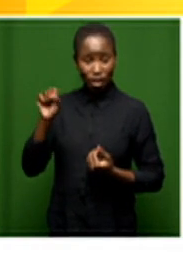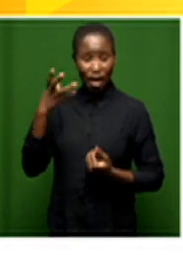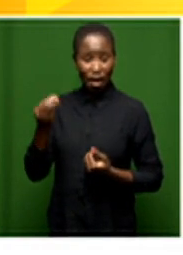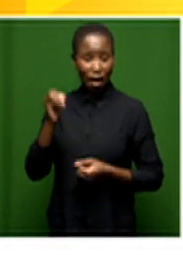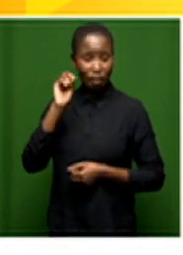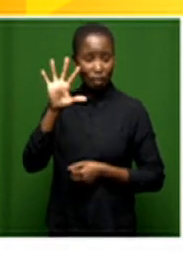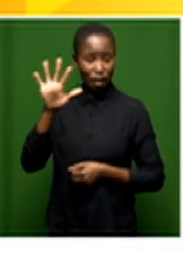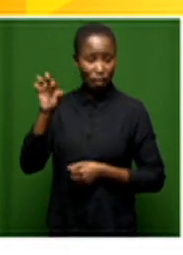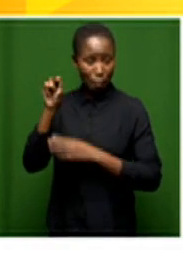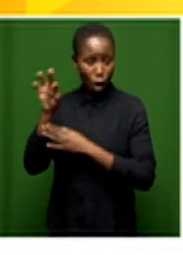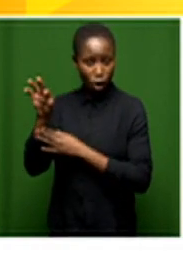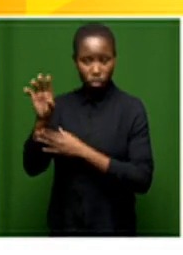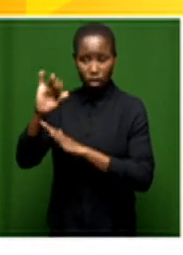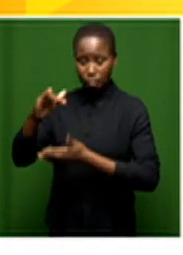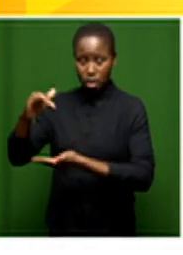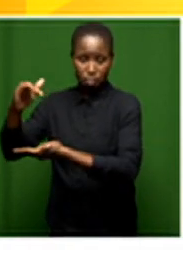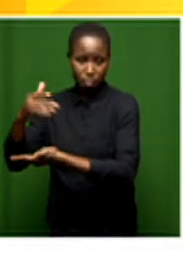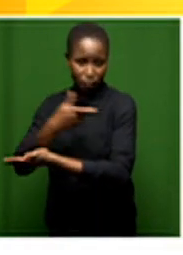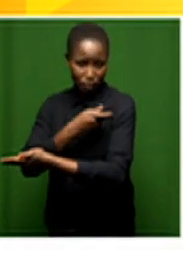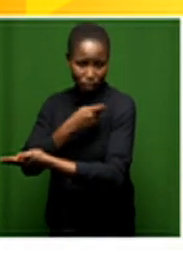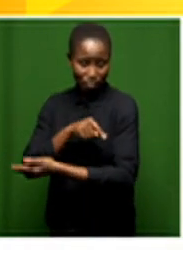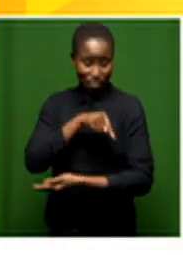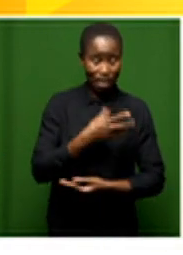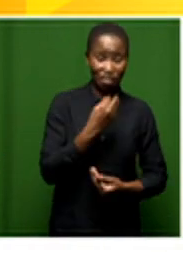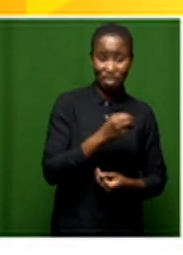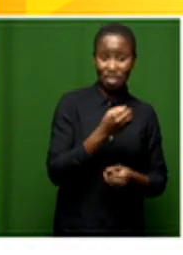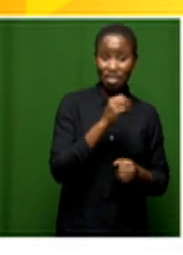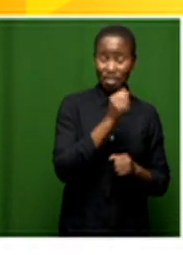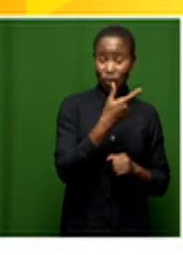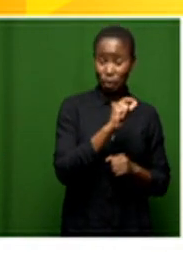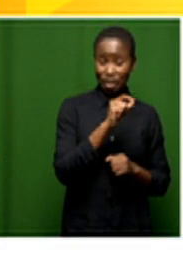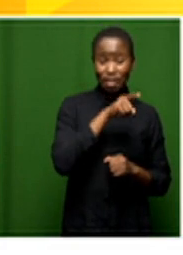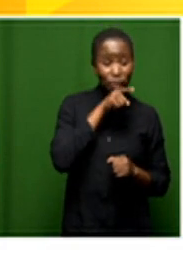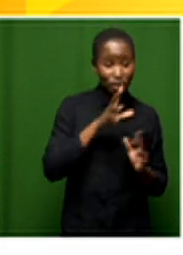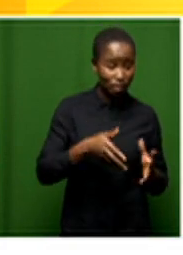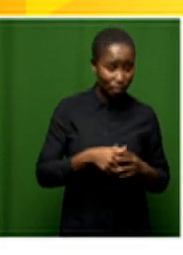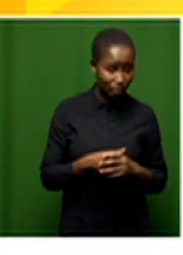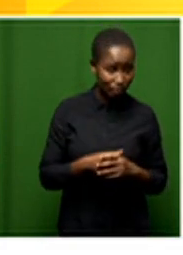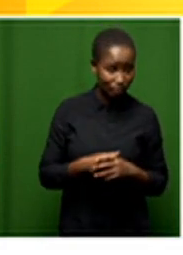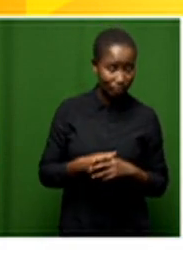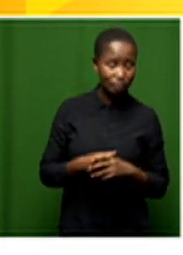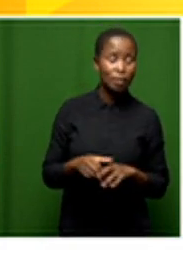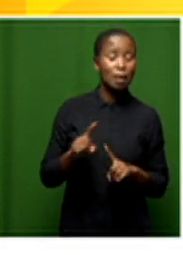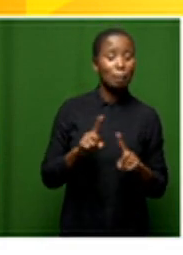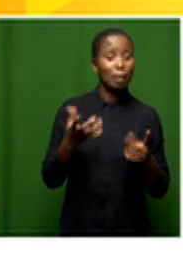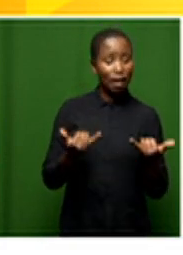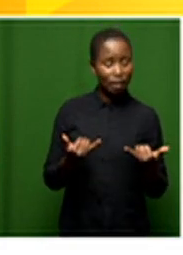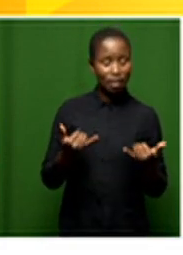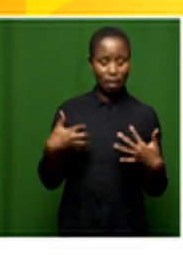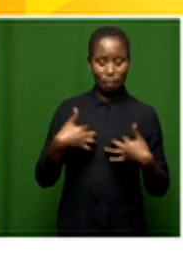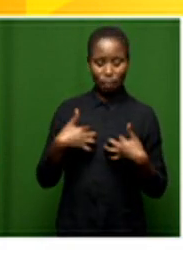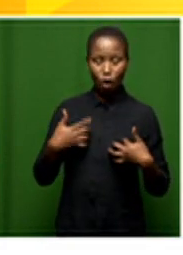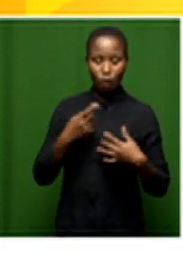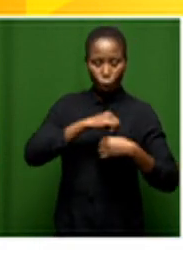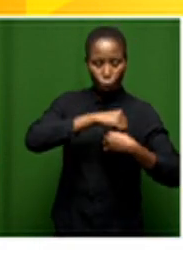plus vaccines given. Here in South Africa, we're sitting at the 70,000 mark. But the worry of variants and